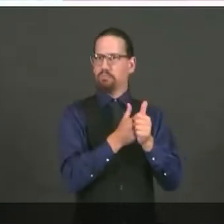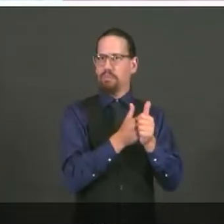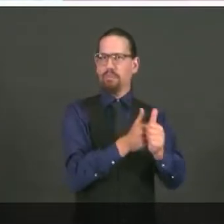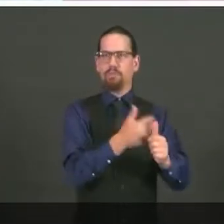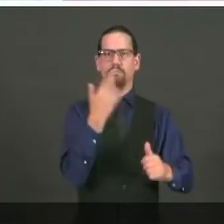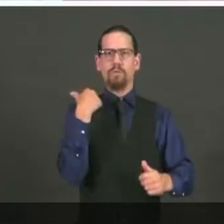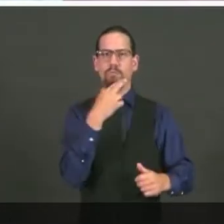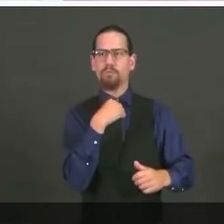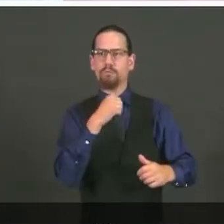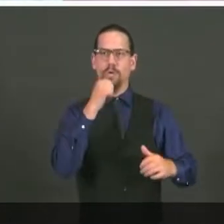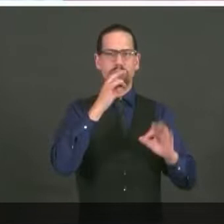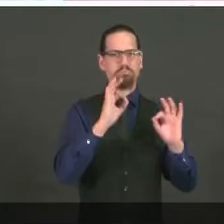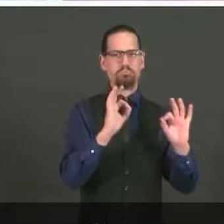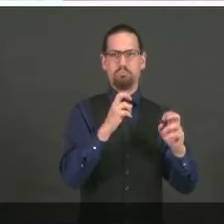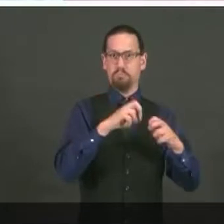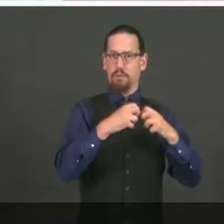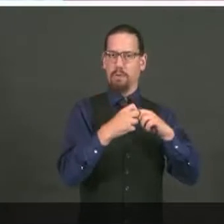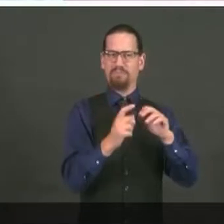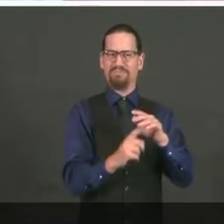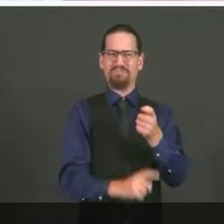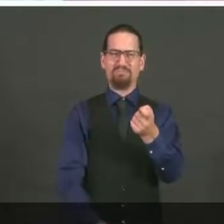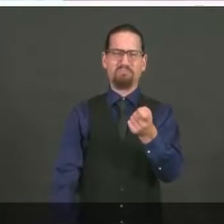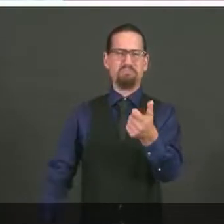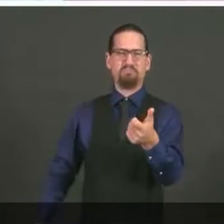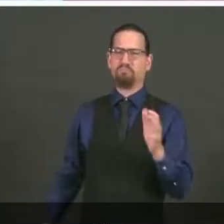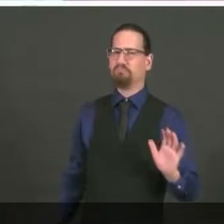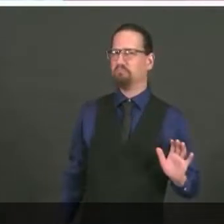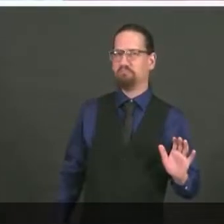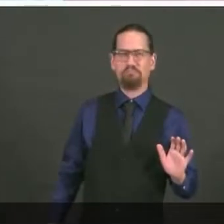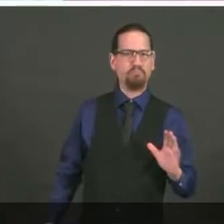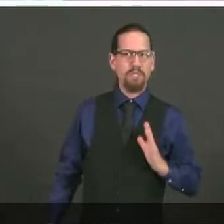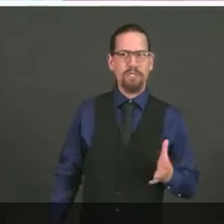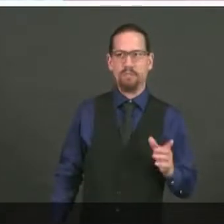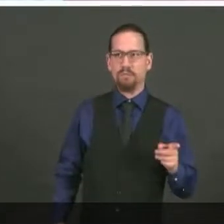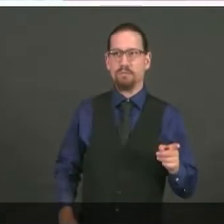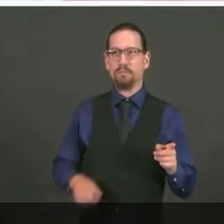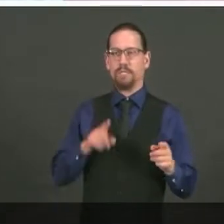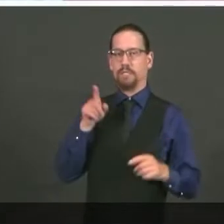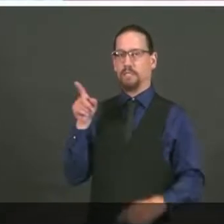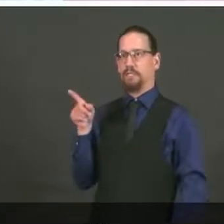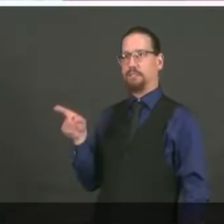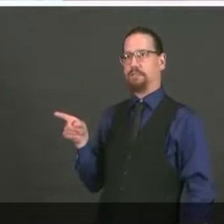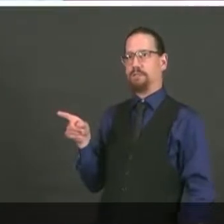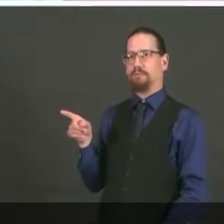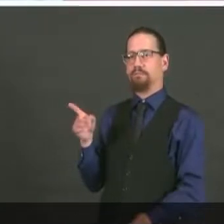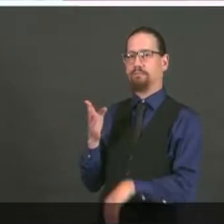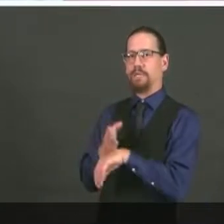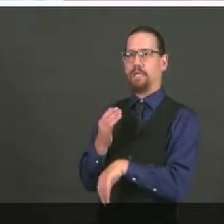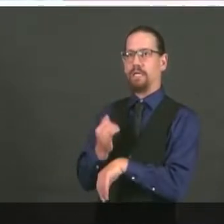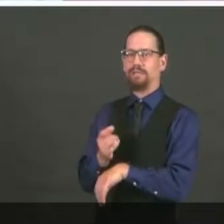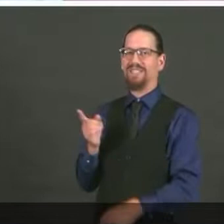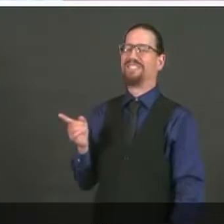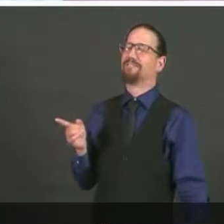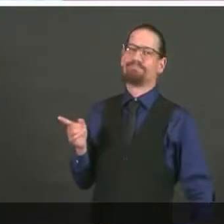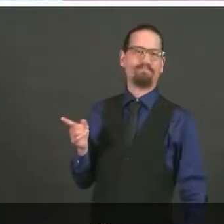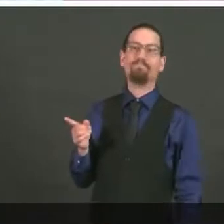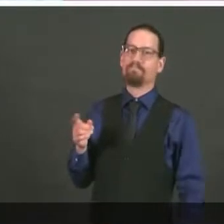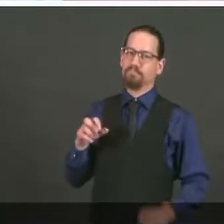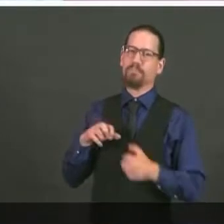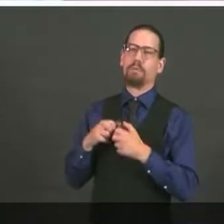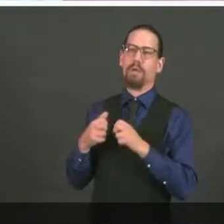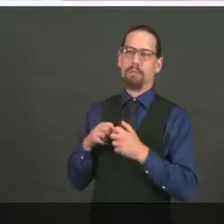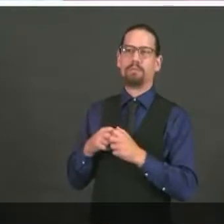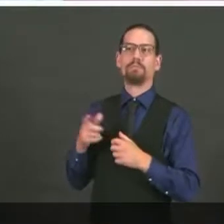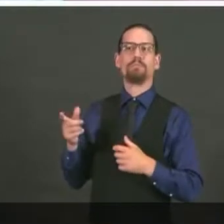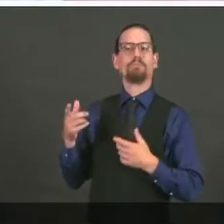bars. We need to get better. We had a big meeting yesterday. We need to put more